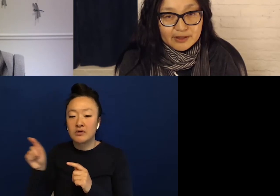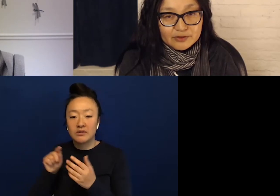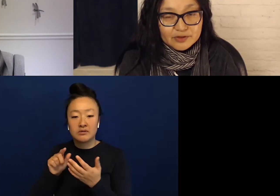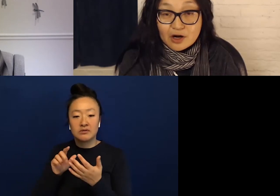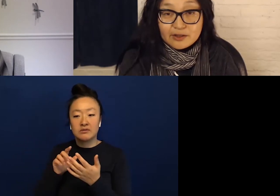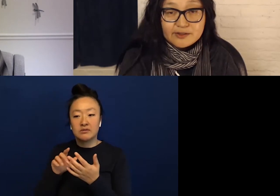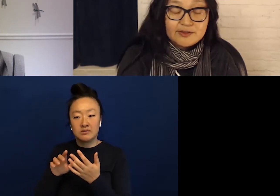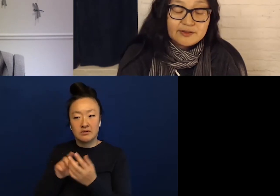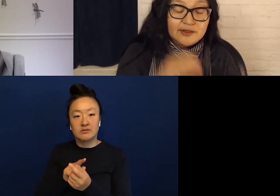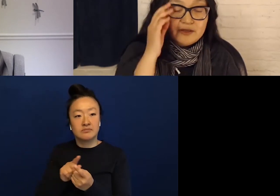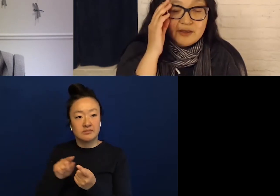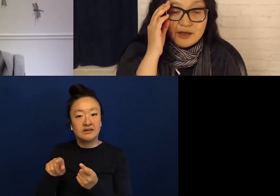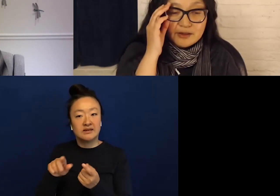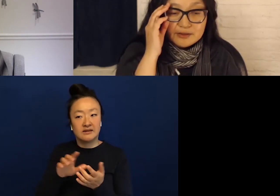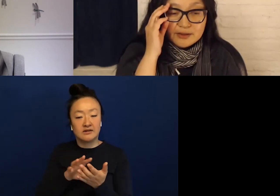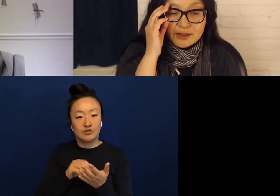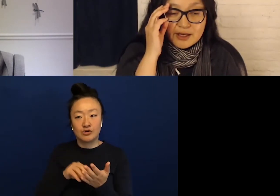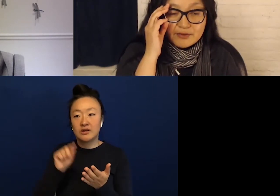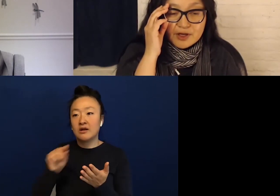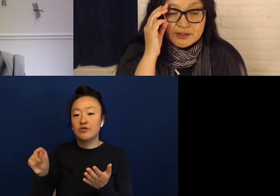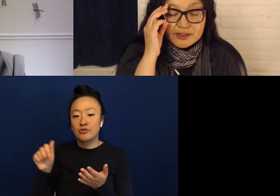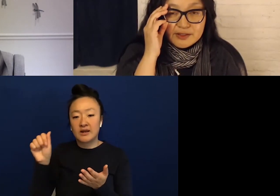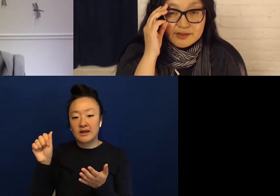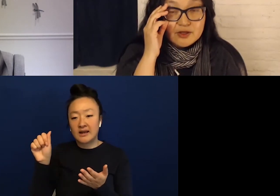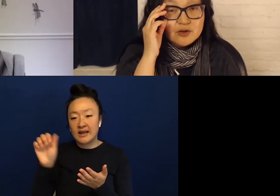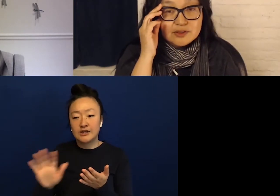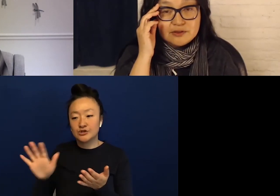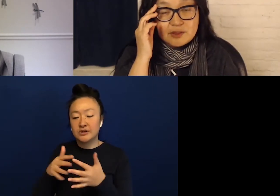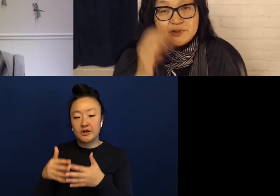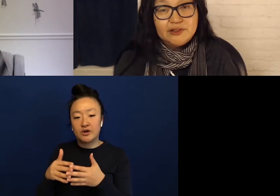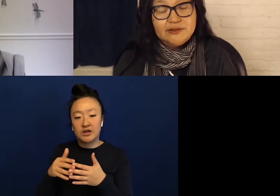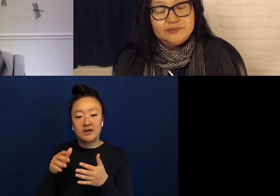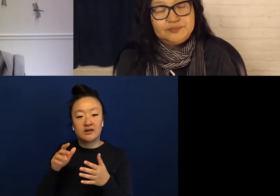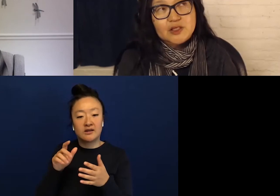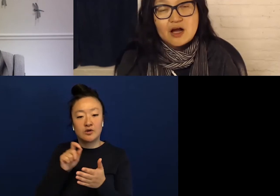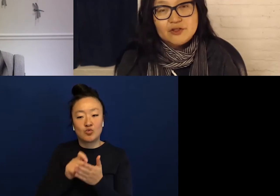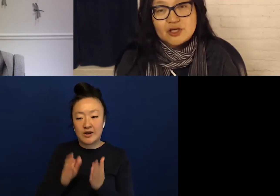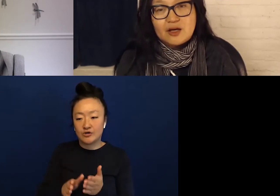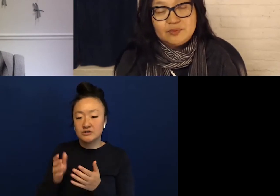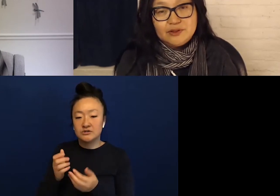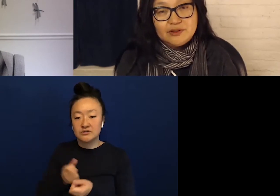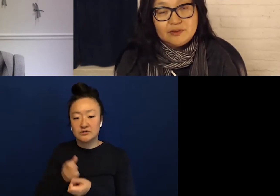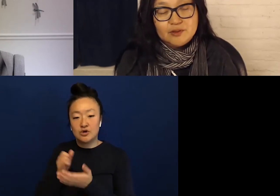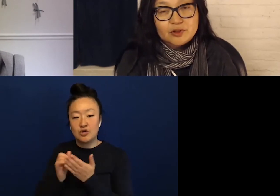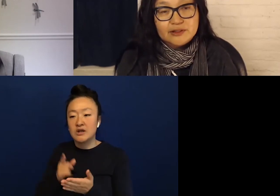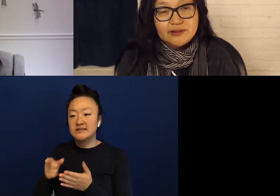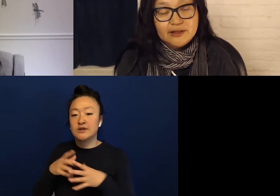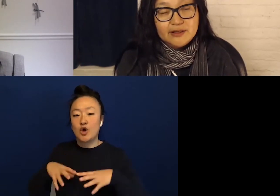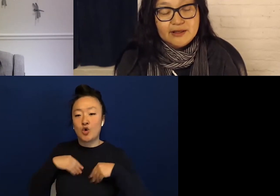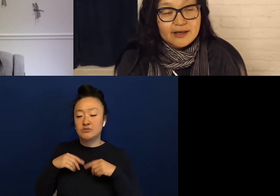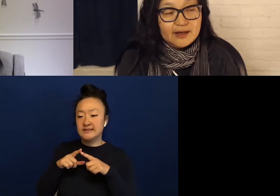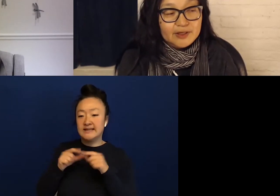American writers and artists uh, have gone to he owns a little dumpling and coffee shop in